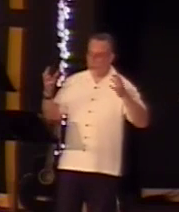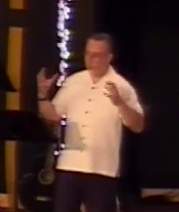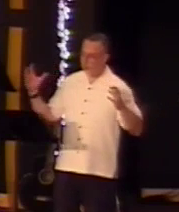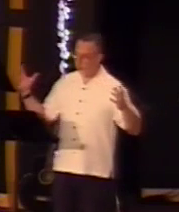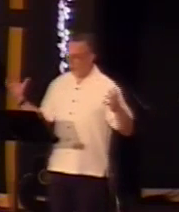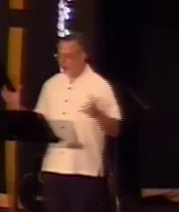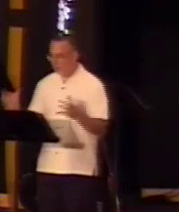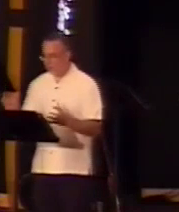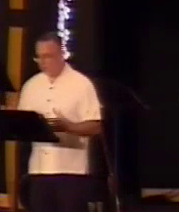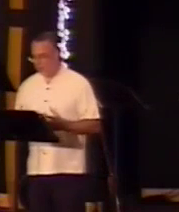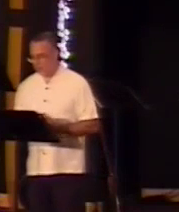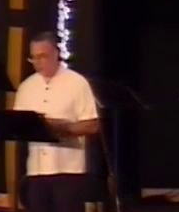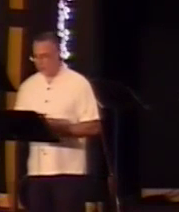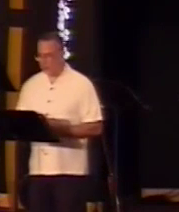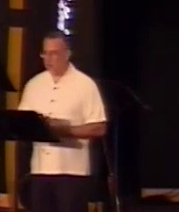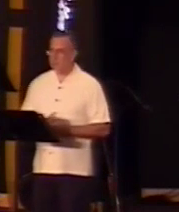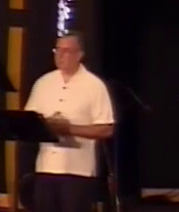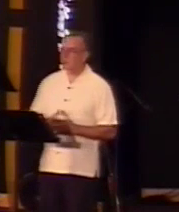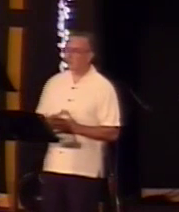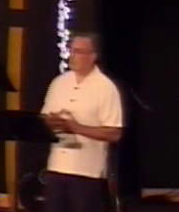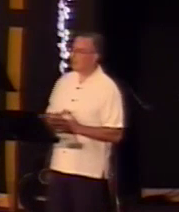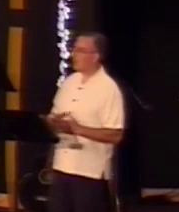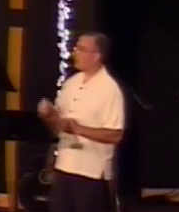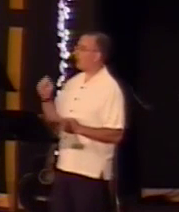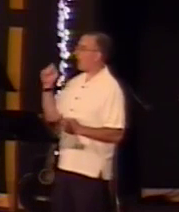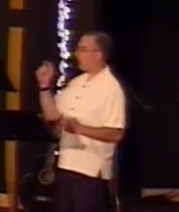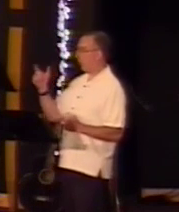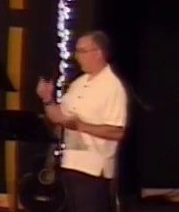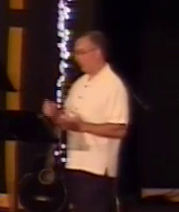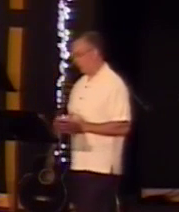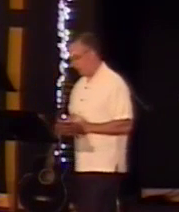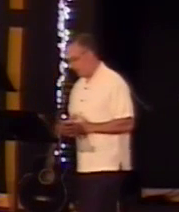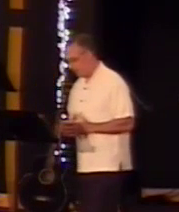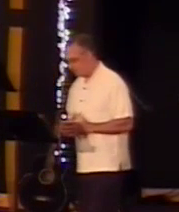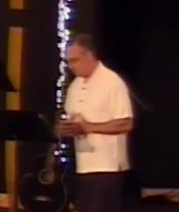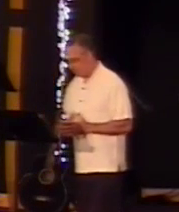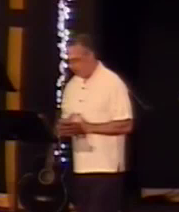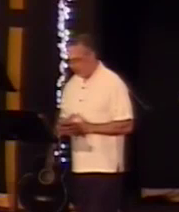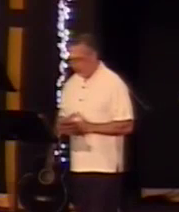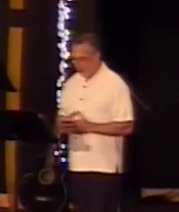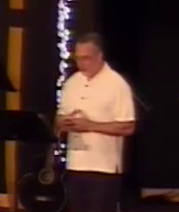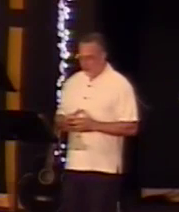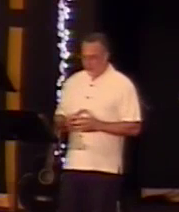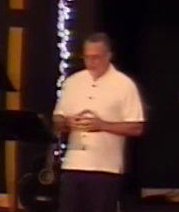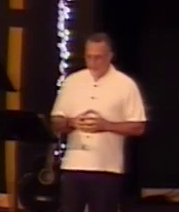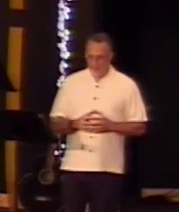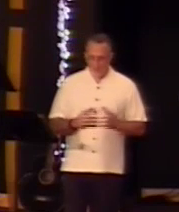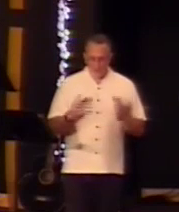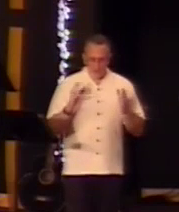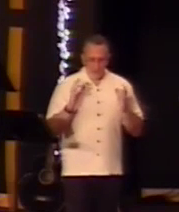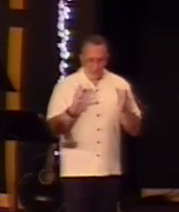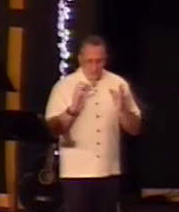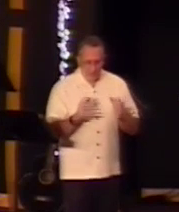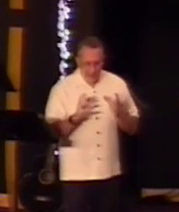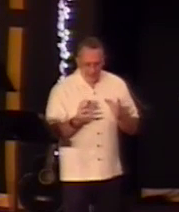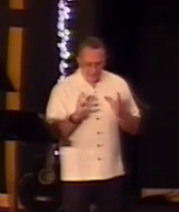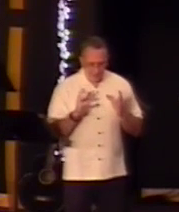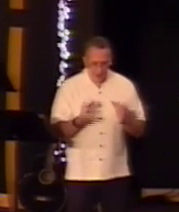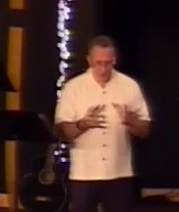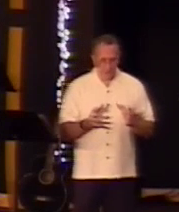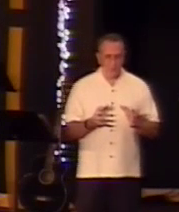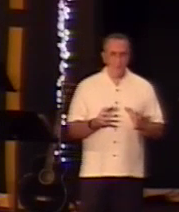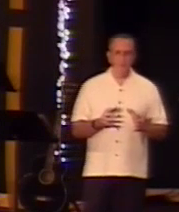being formed into a church. Now let's fast forward a little bit. And at the death of the